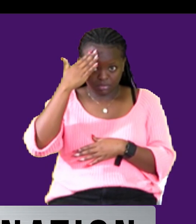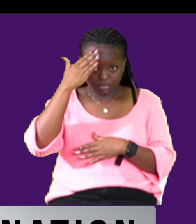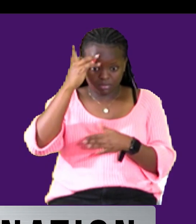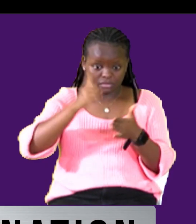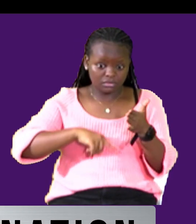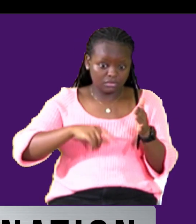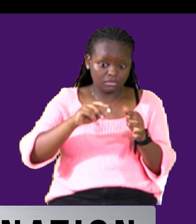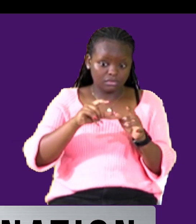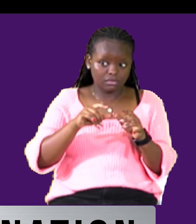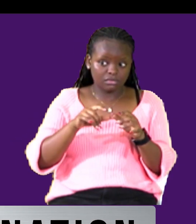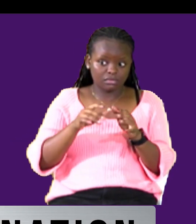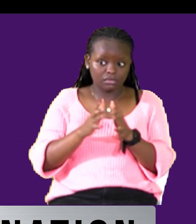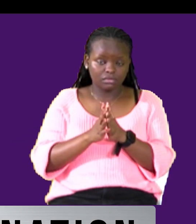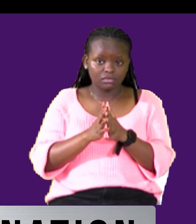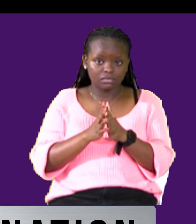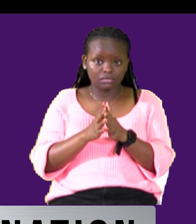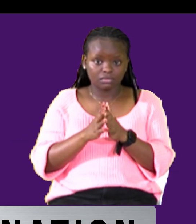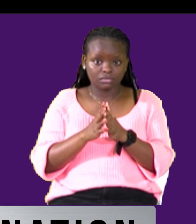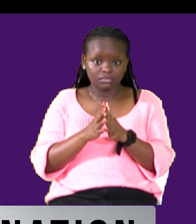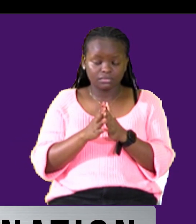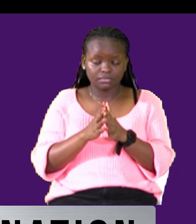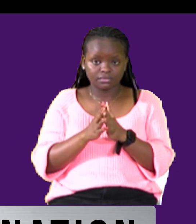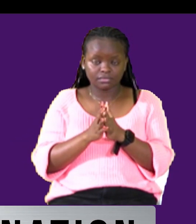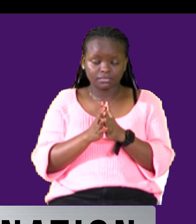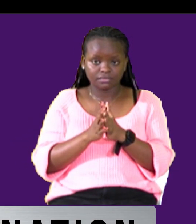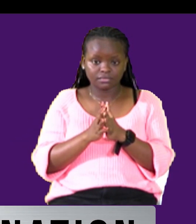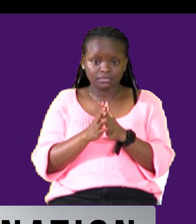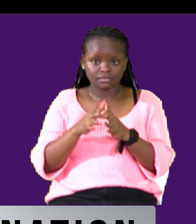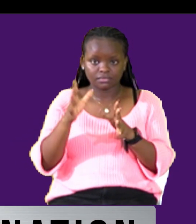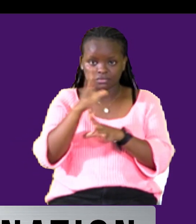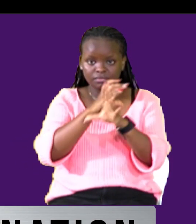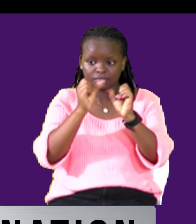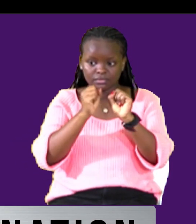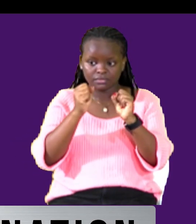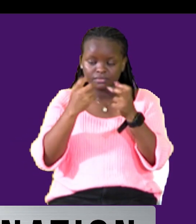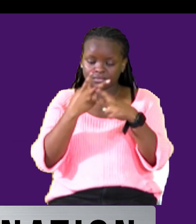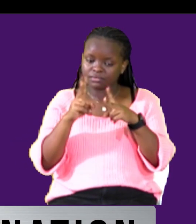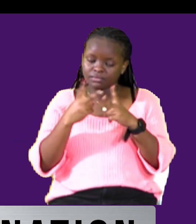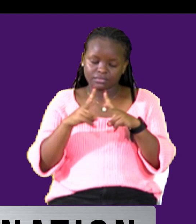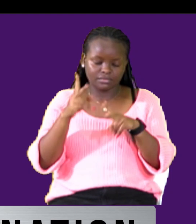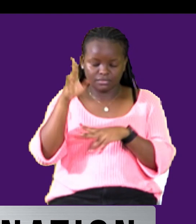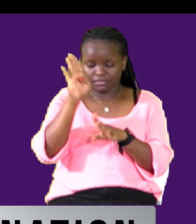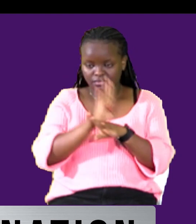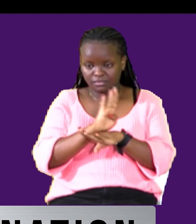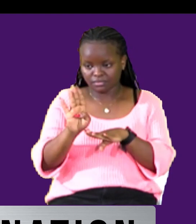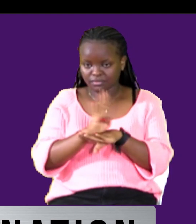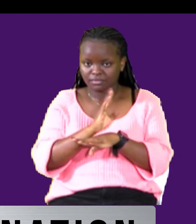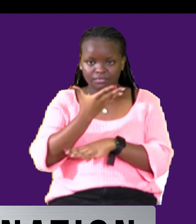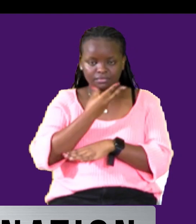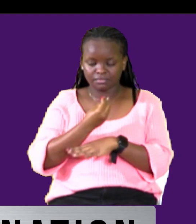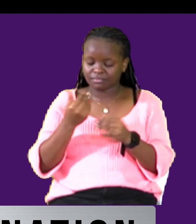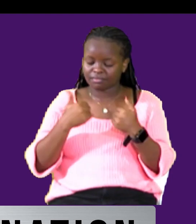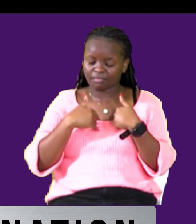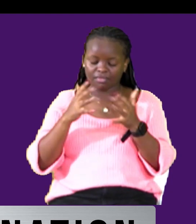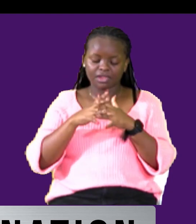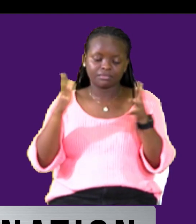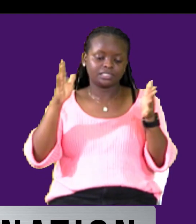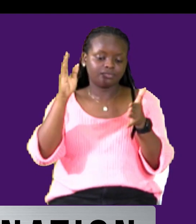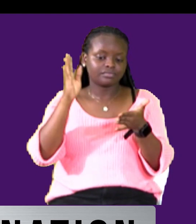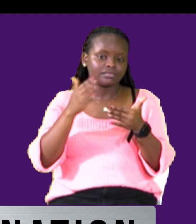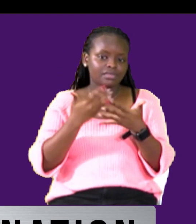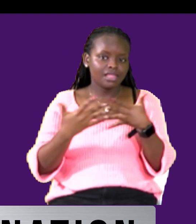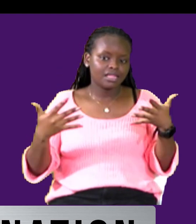them, was mega. Like I have said, the president is a very busy man. He has bigger things to do. Right. And for him to move